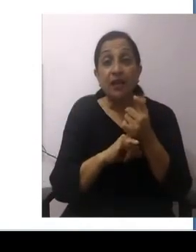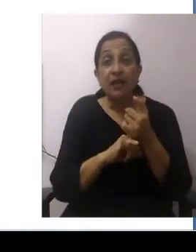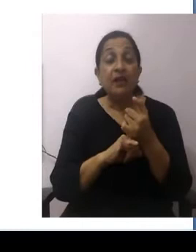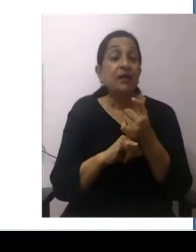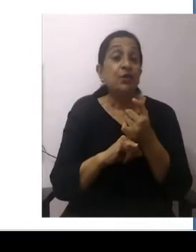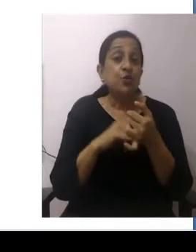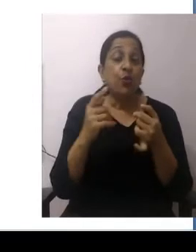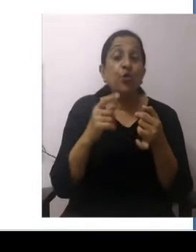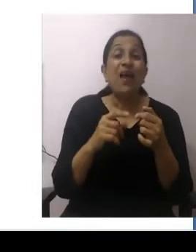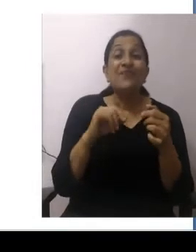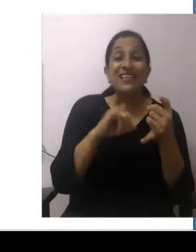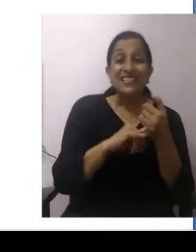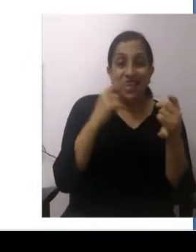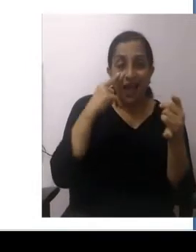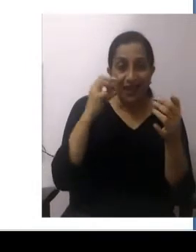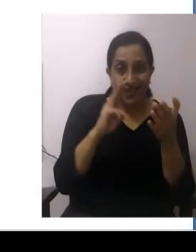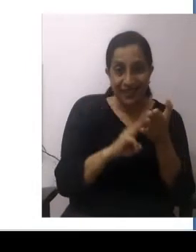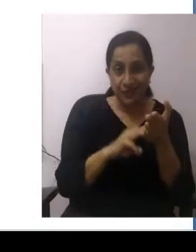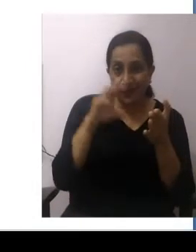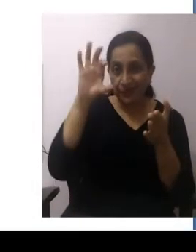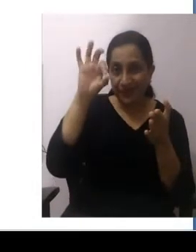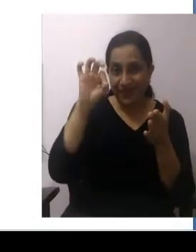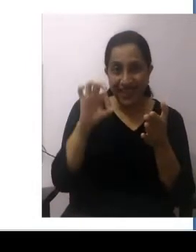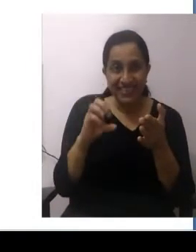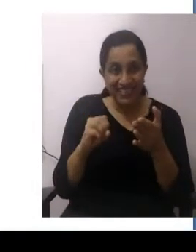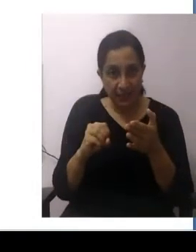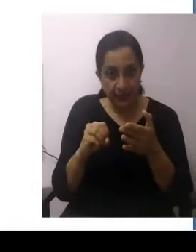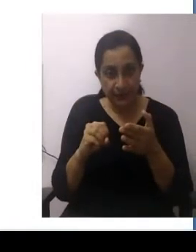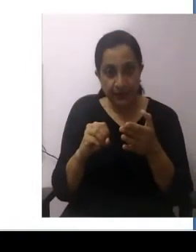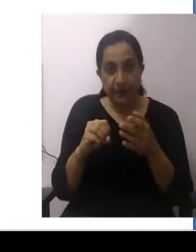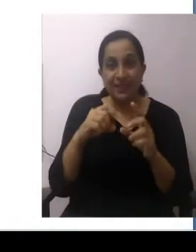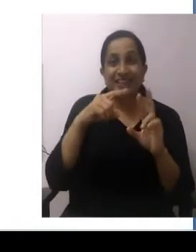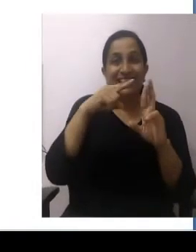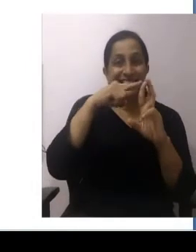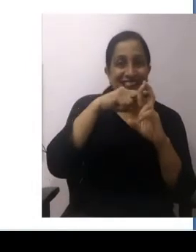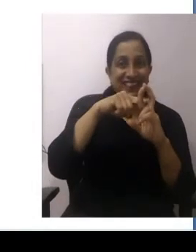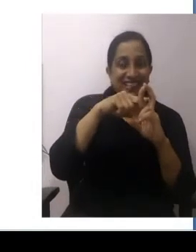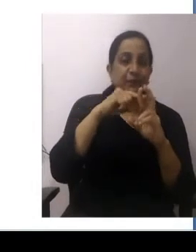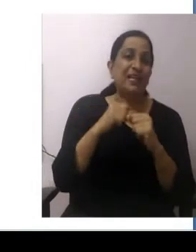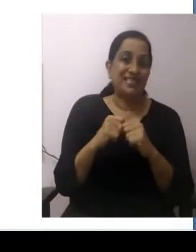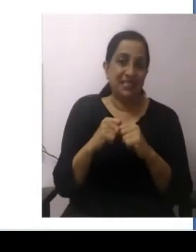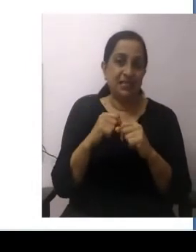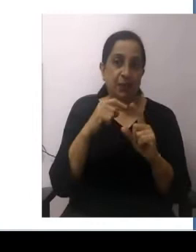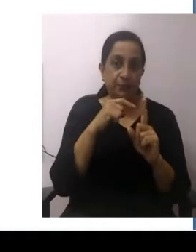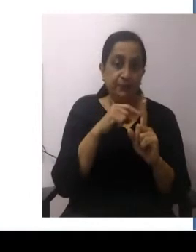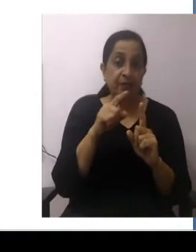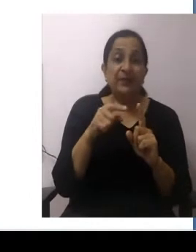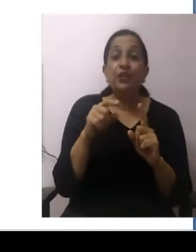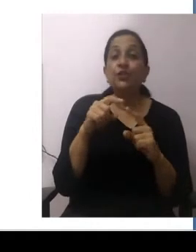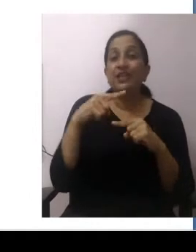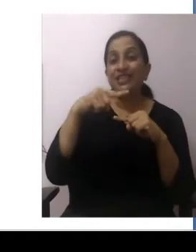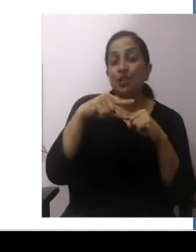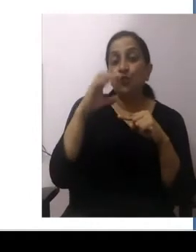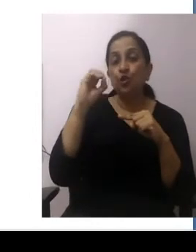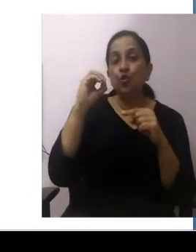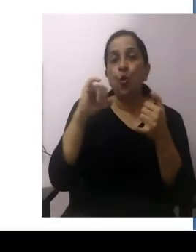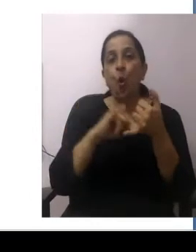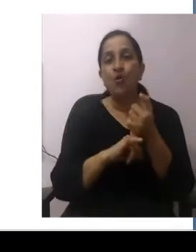Sin 90 plus theta, that is for 135, it will be cos 45, which